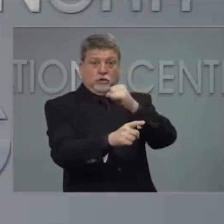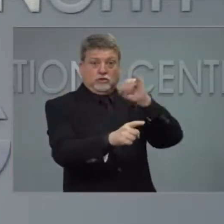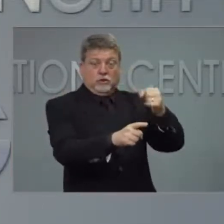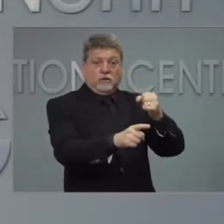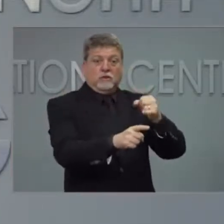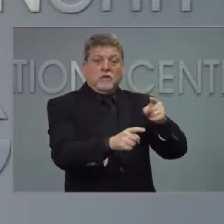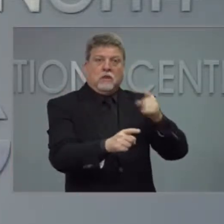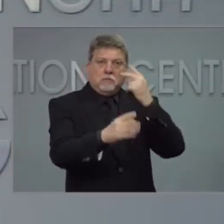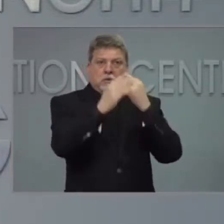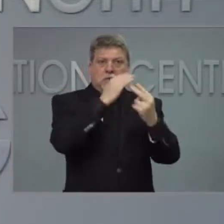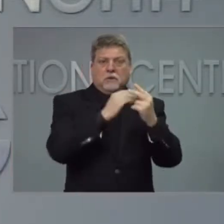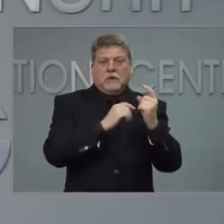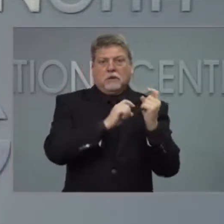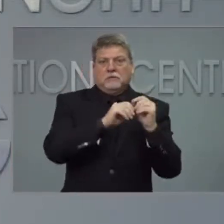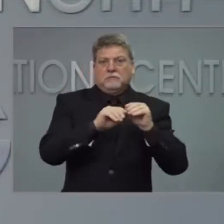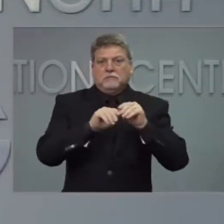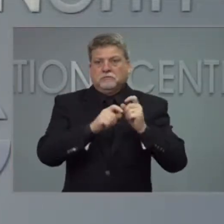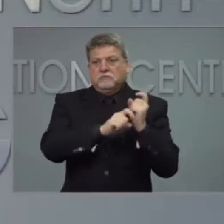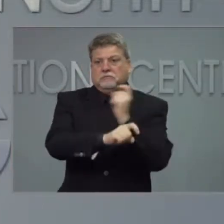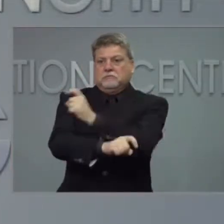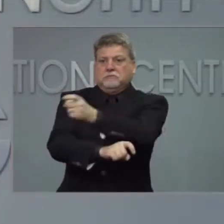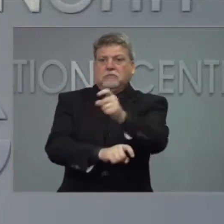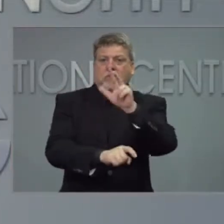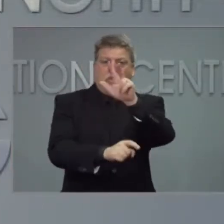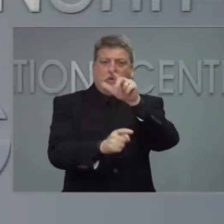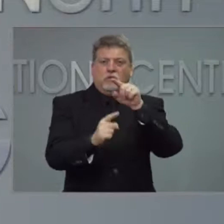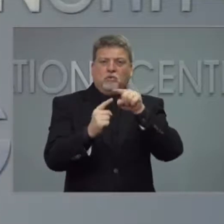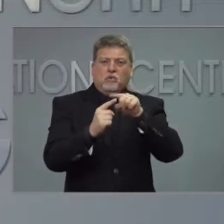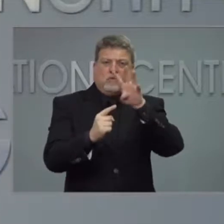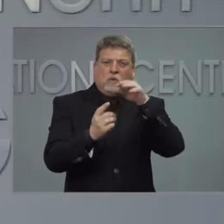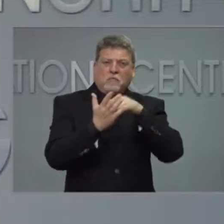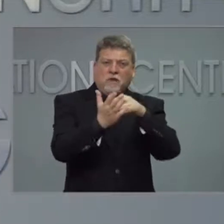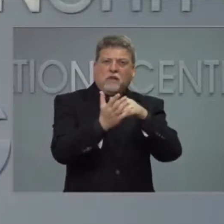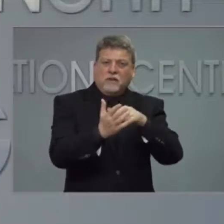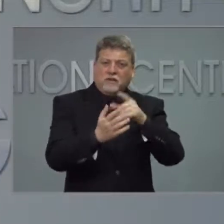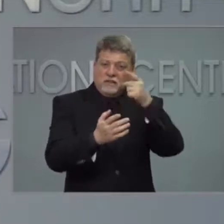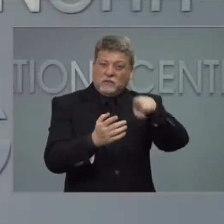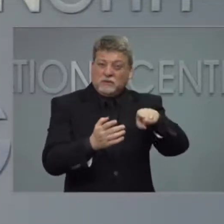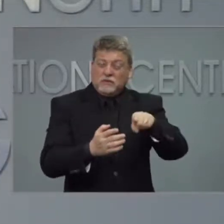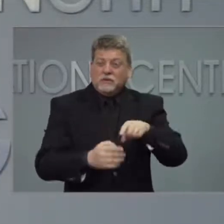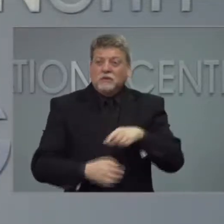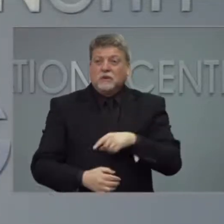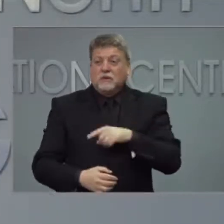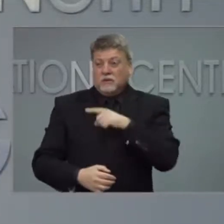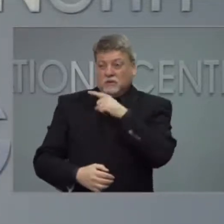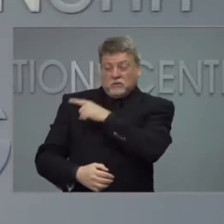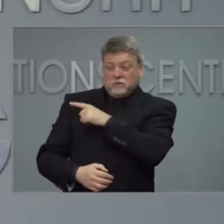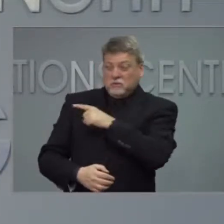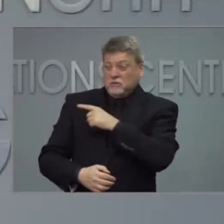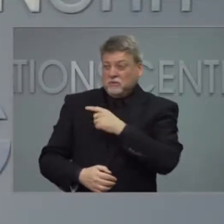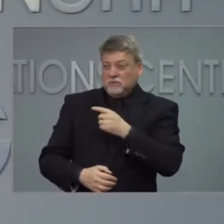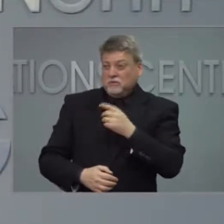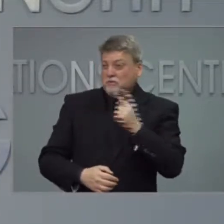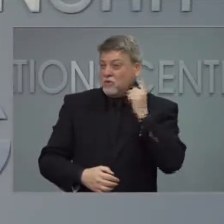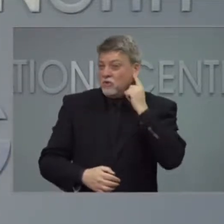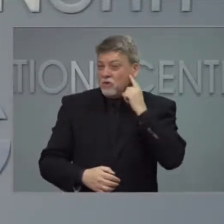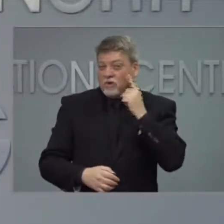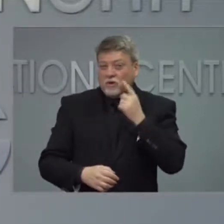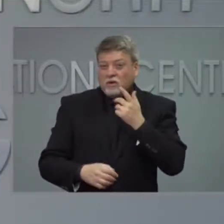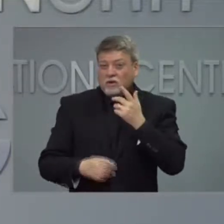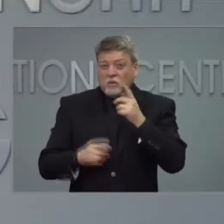anticipate allocating 3 to 4 million doses of the vaccine next week. So have you been given any indication as to a